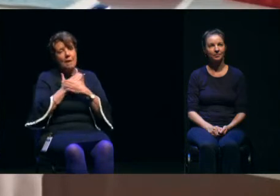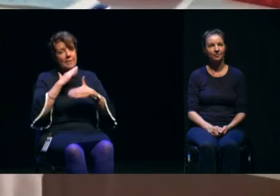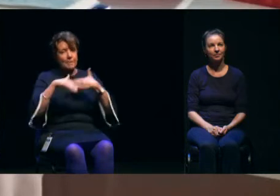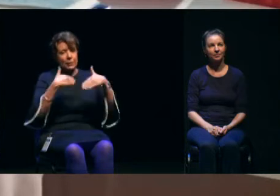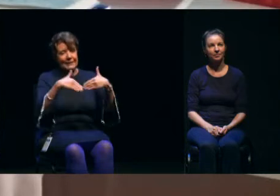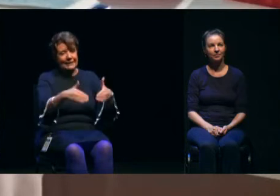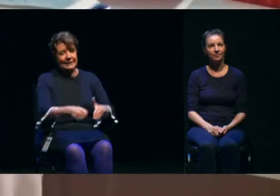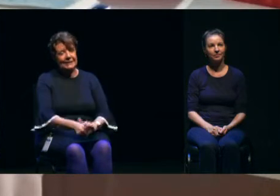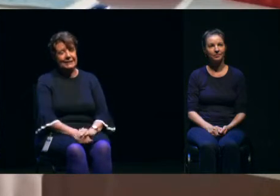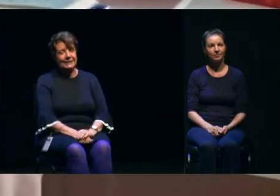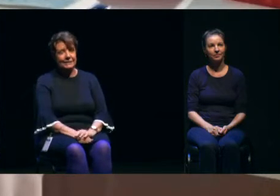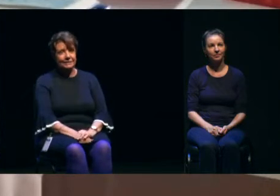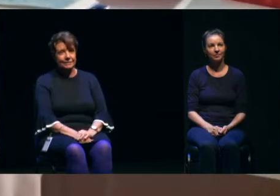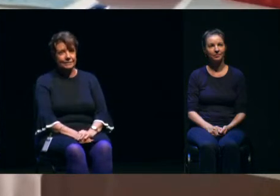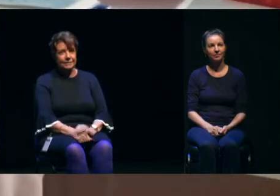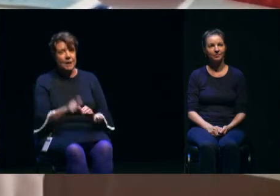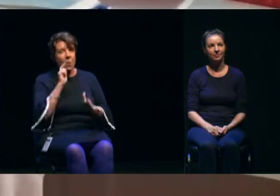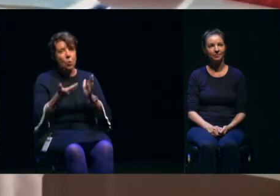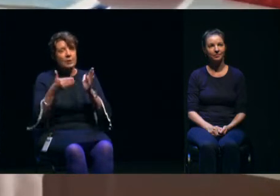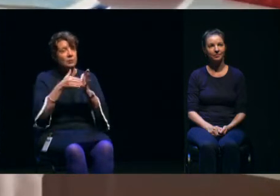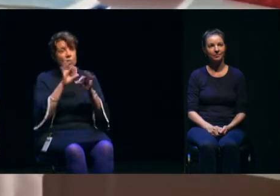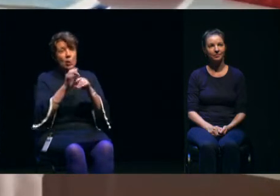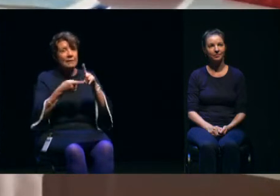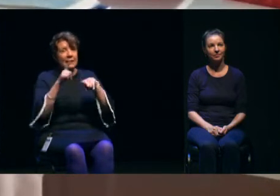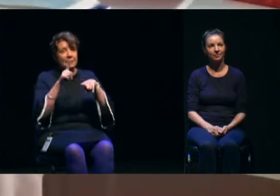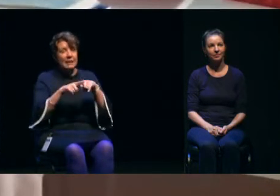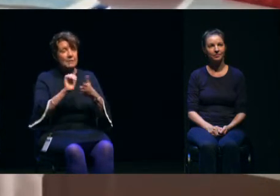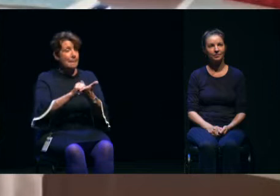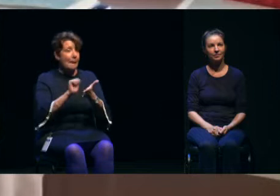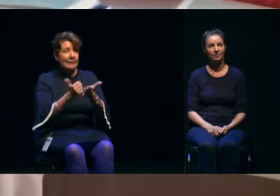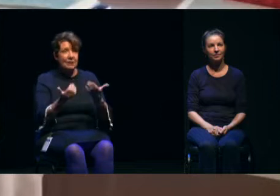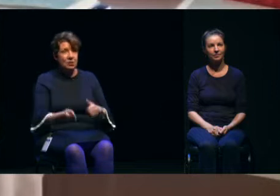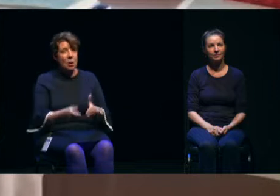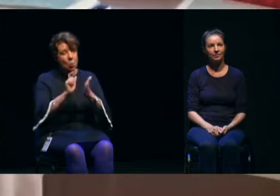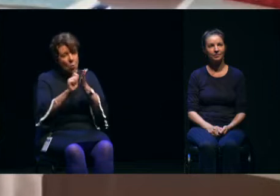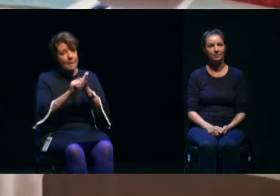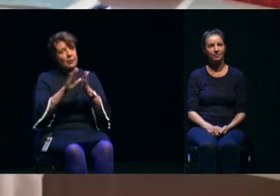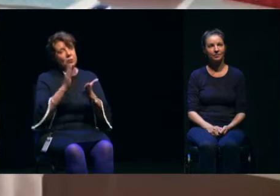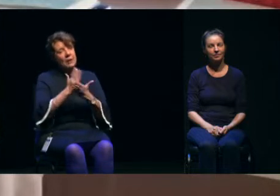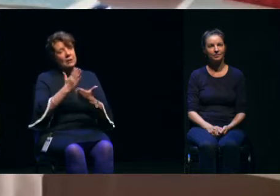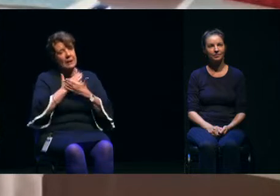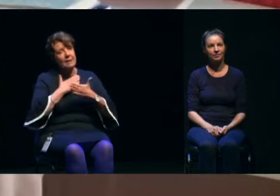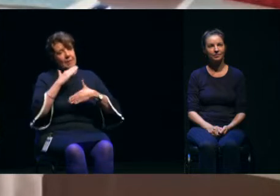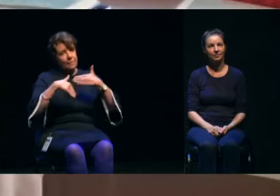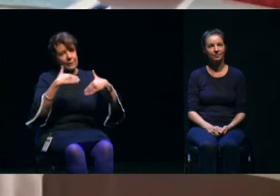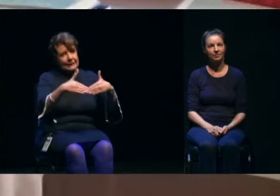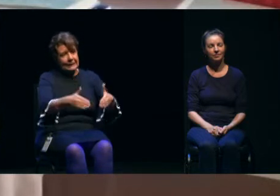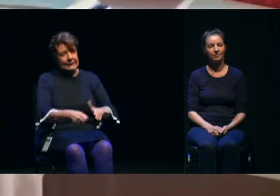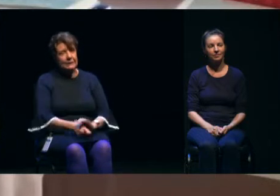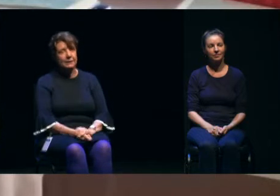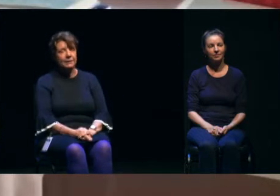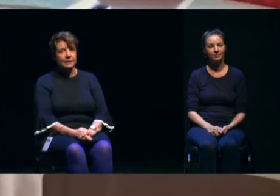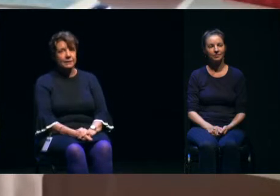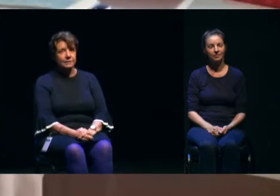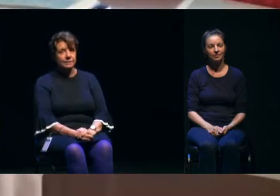process. And I would add, don't even expect to be published. Write because you love the process. But